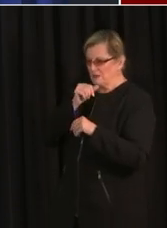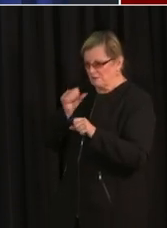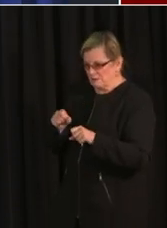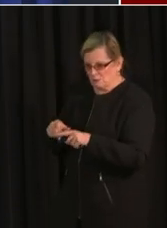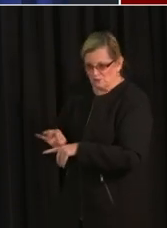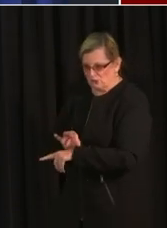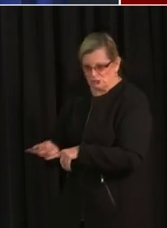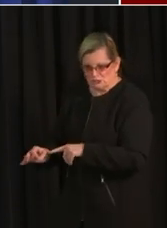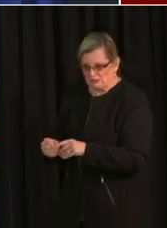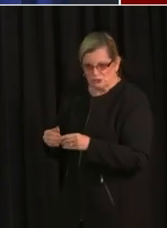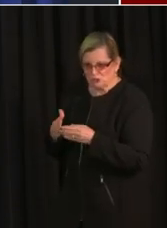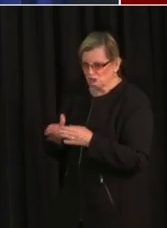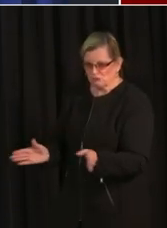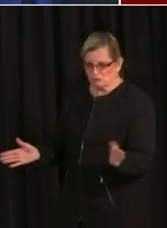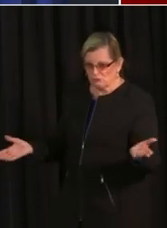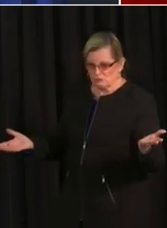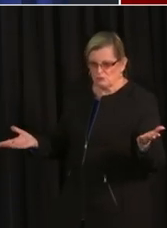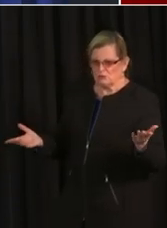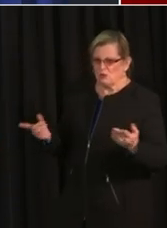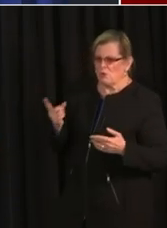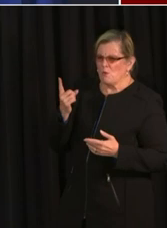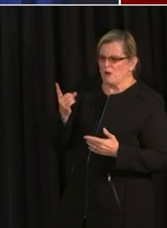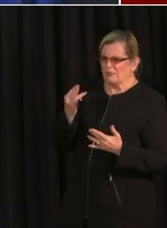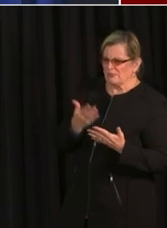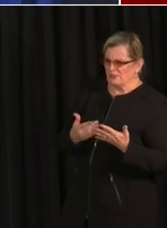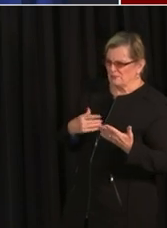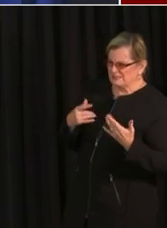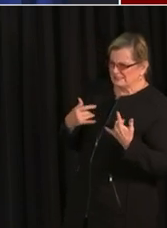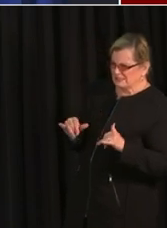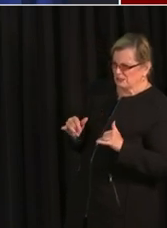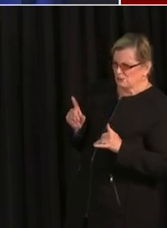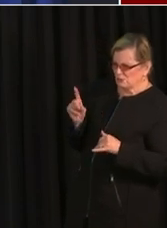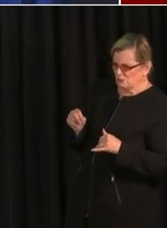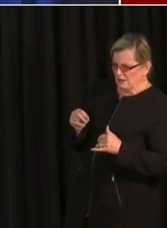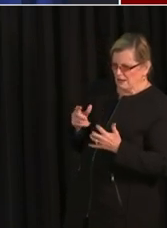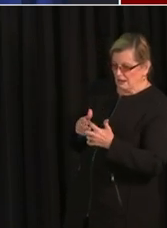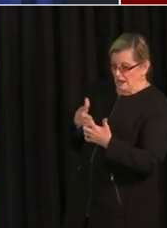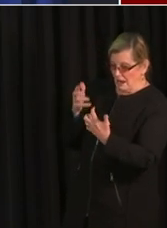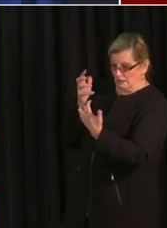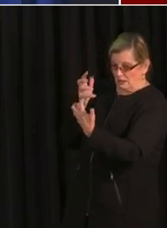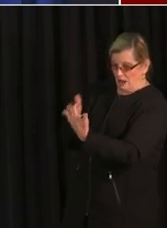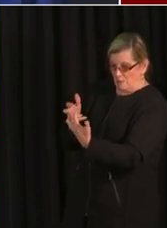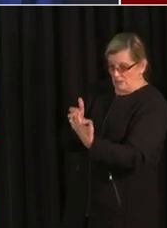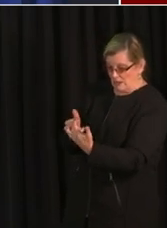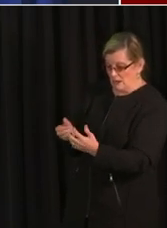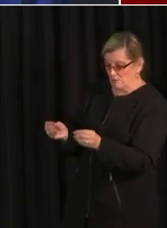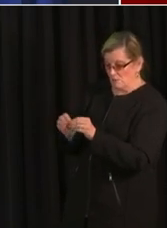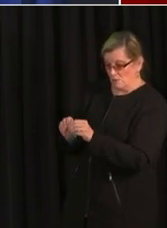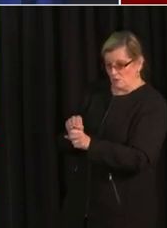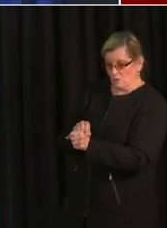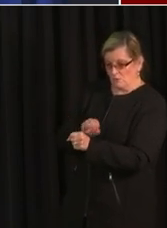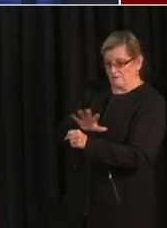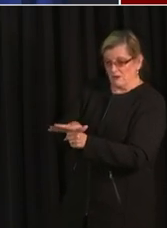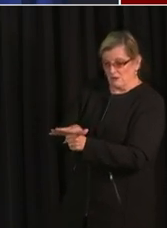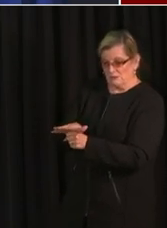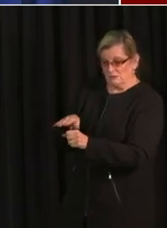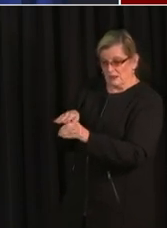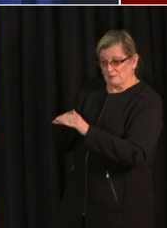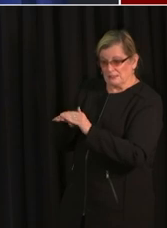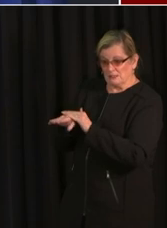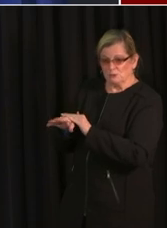overall admissions, one of the things that we can do to be able to accommodate more COVID-related admissions is